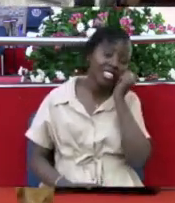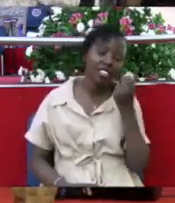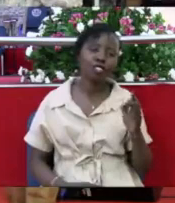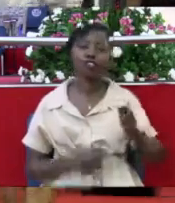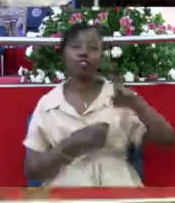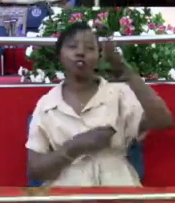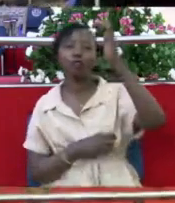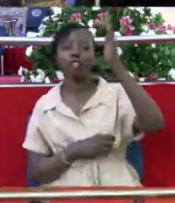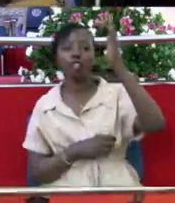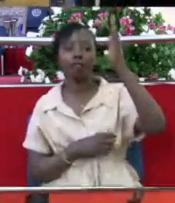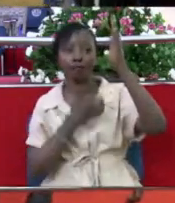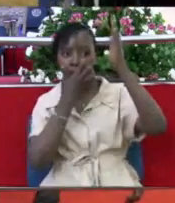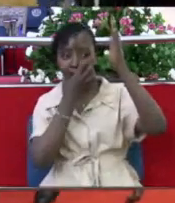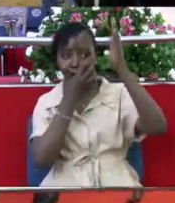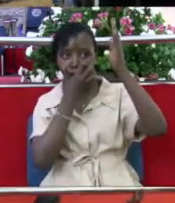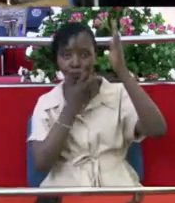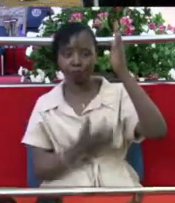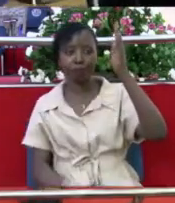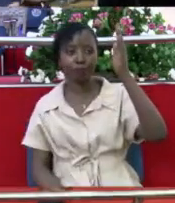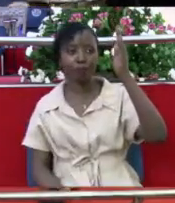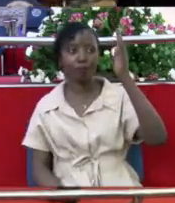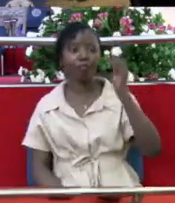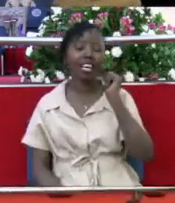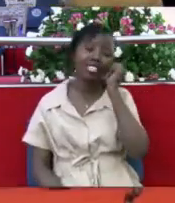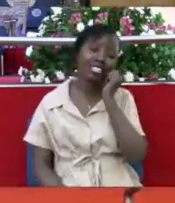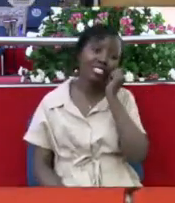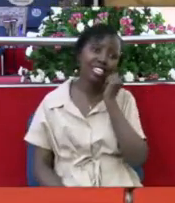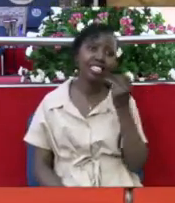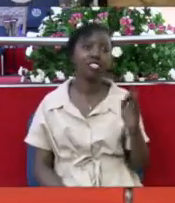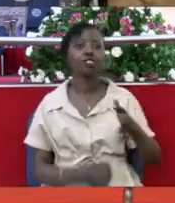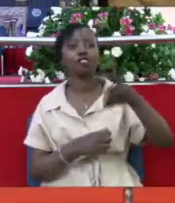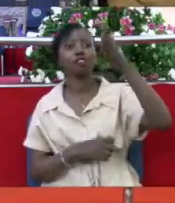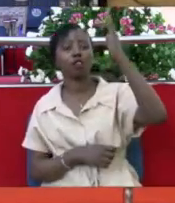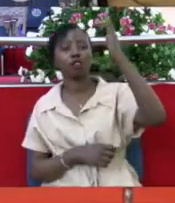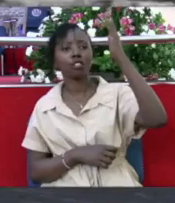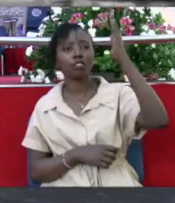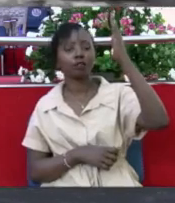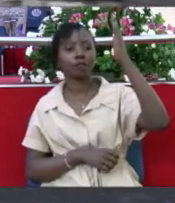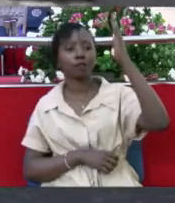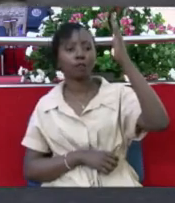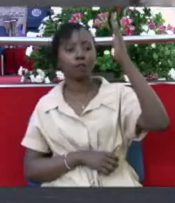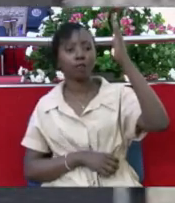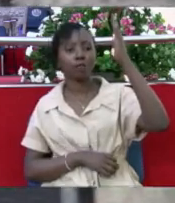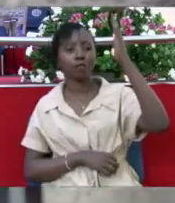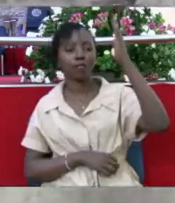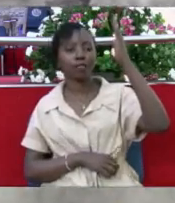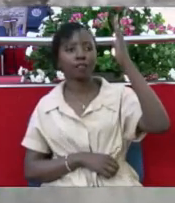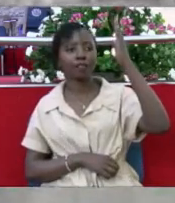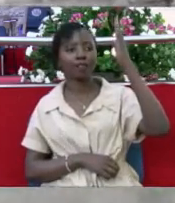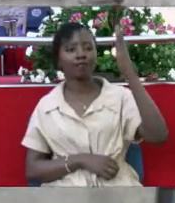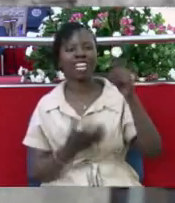sorrow ile, hofu ile, sorry, samahani, hofu, asante. Kiswahili ni ngumu. That's why we need interpretation. Kwa sababu